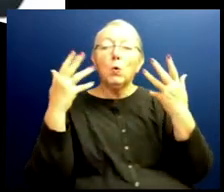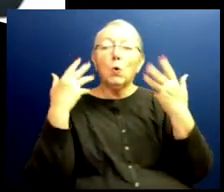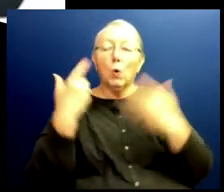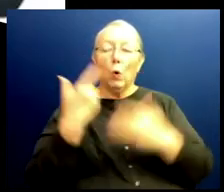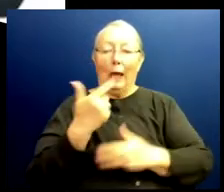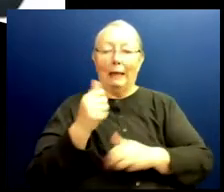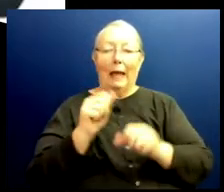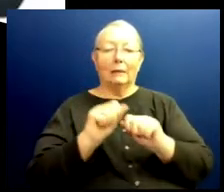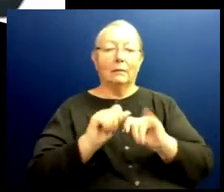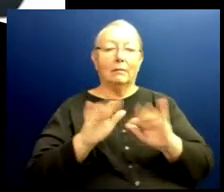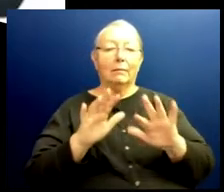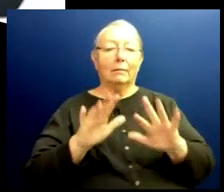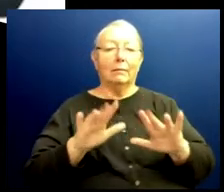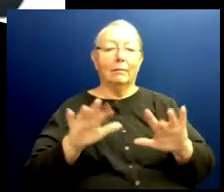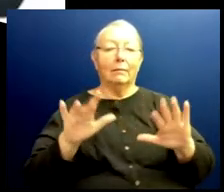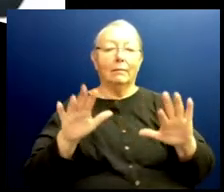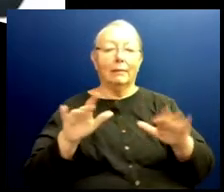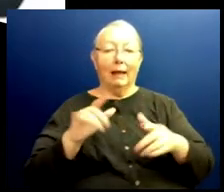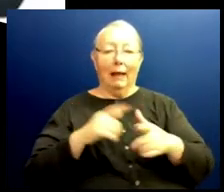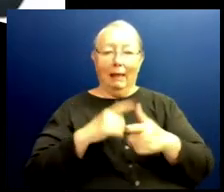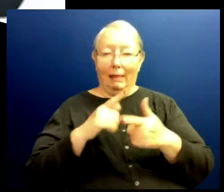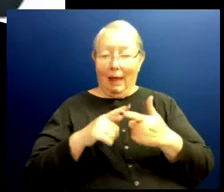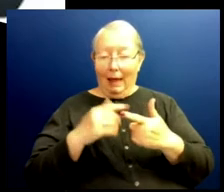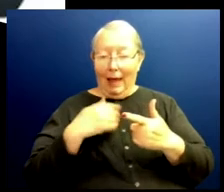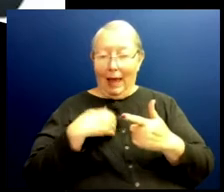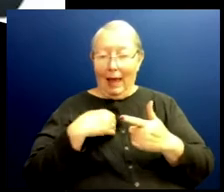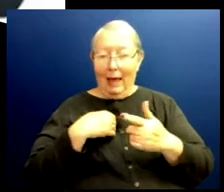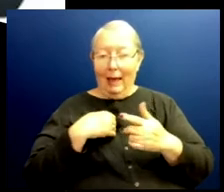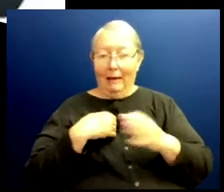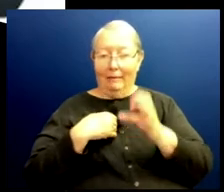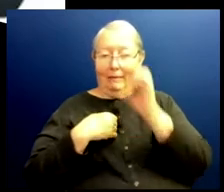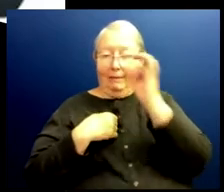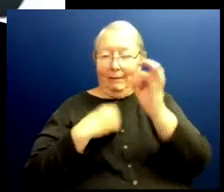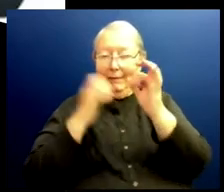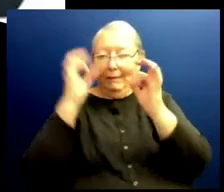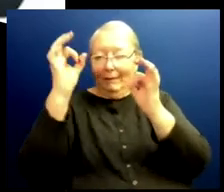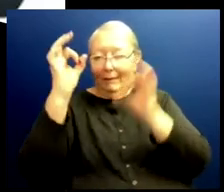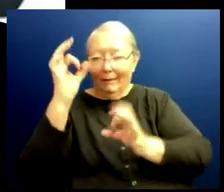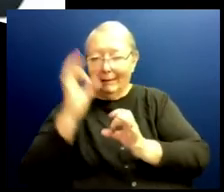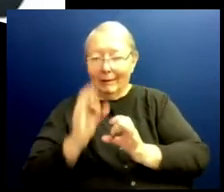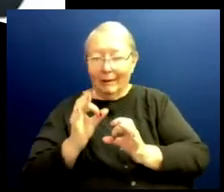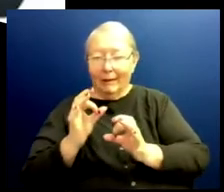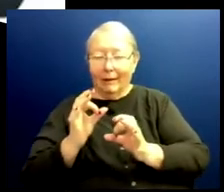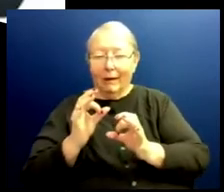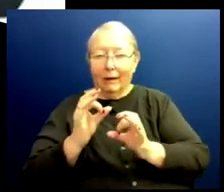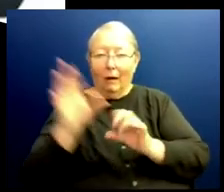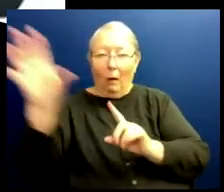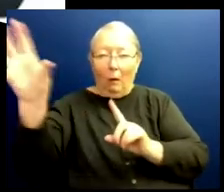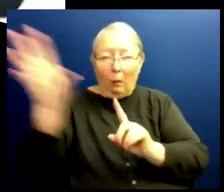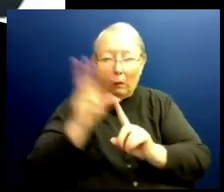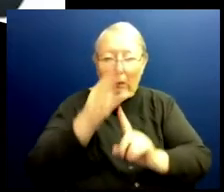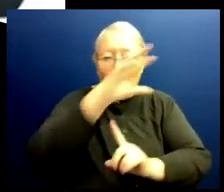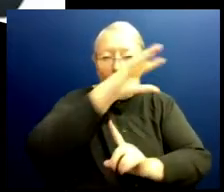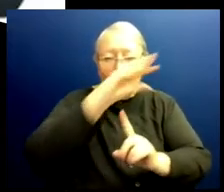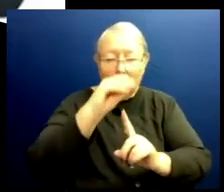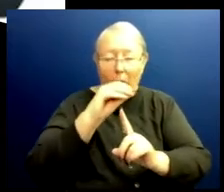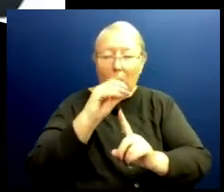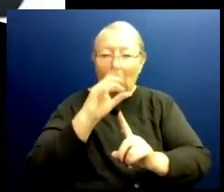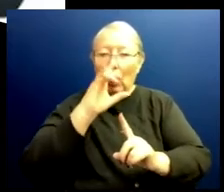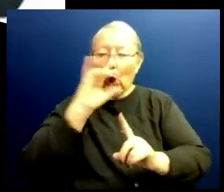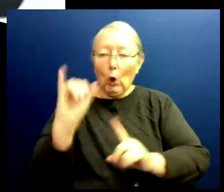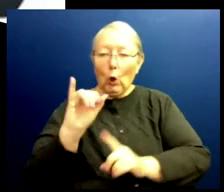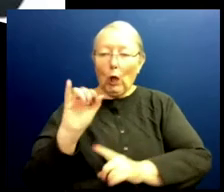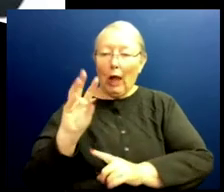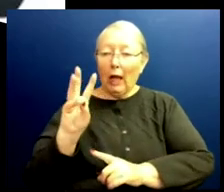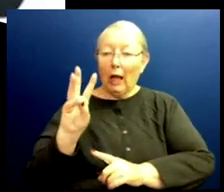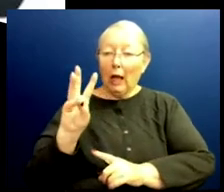these micro fluctuations have led to this cosmic web. What do the observations tell